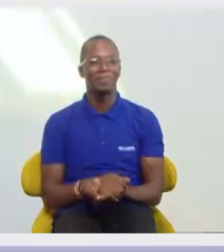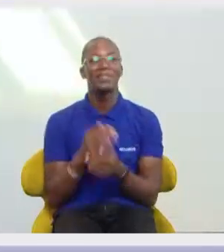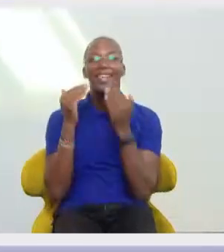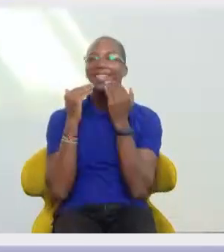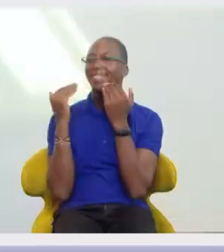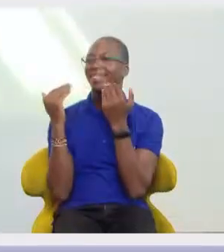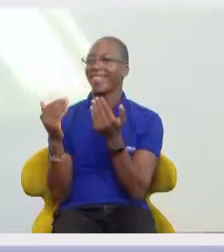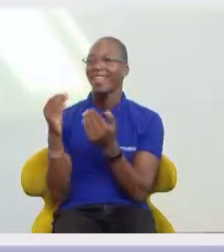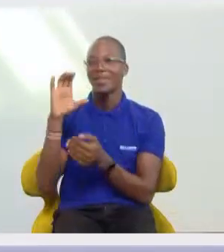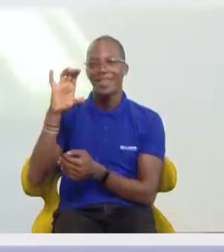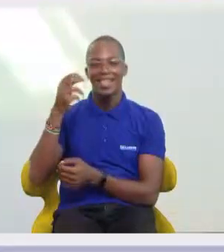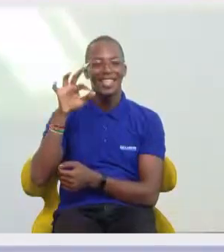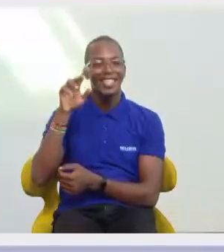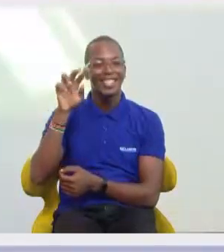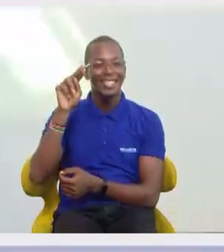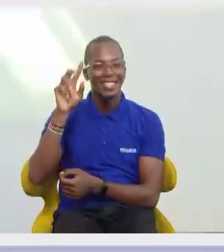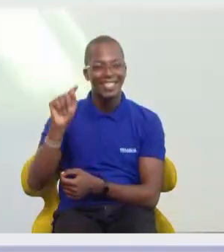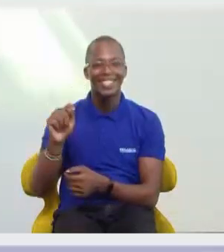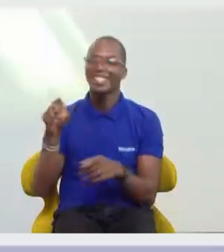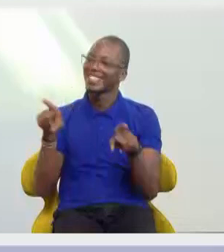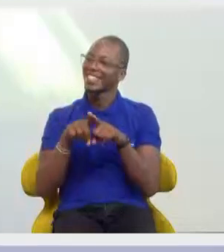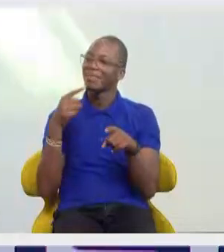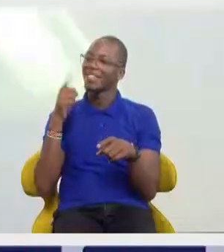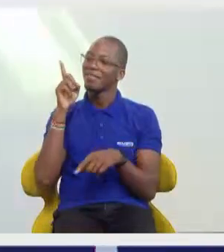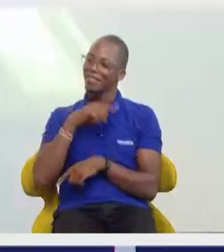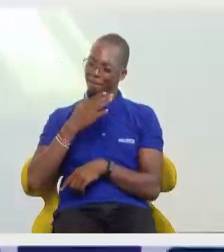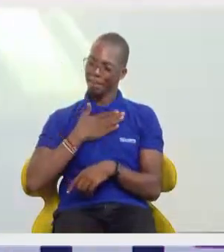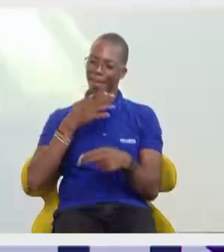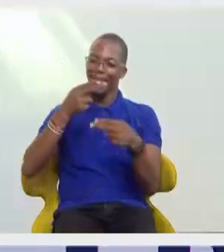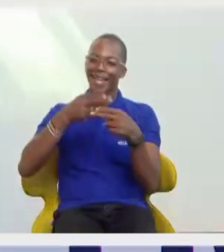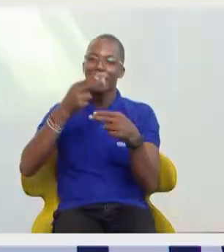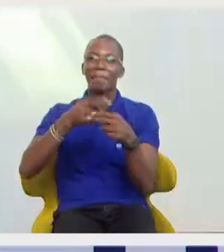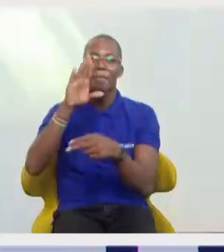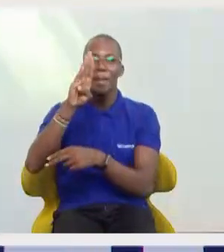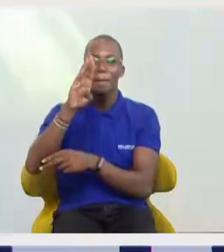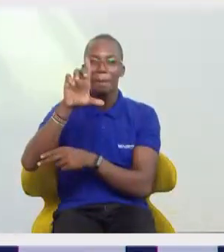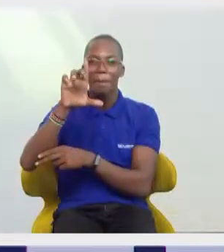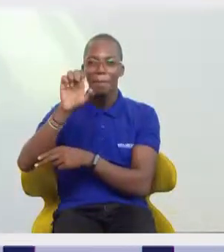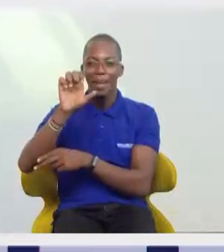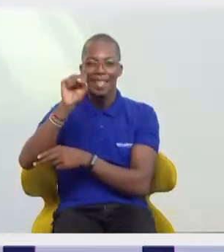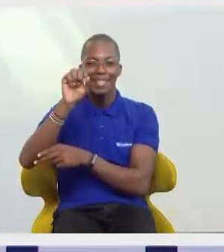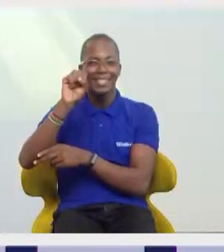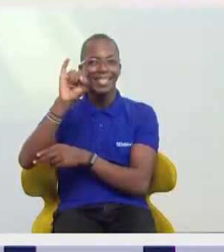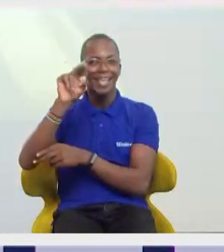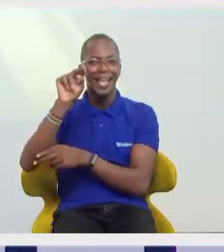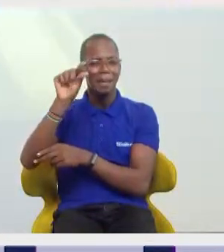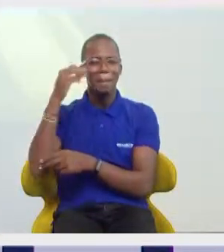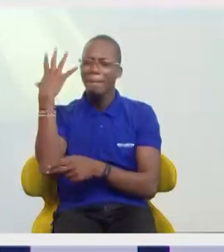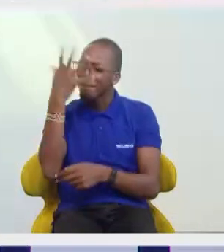Thank you, Christine. As I mentioned earlier, I'm Blessing Amina, a very beautiful girl living